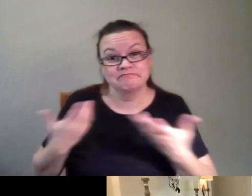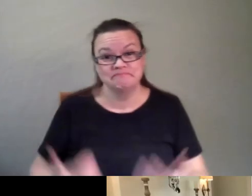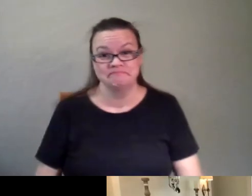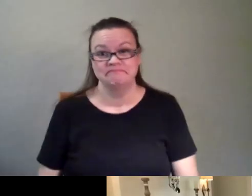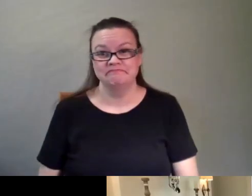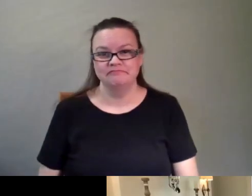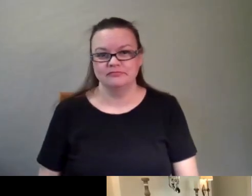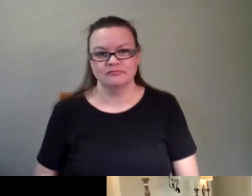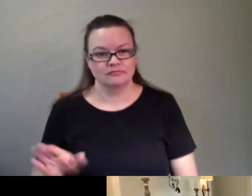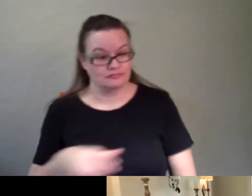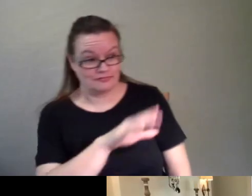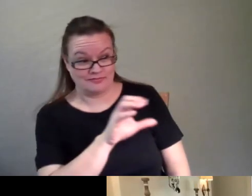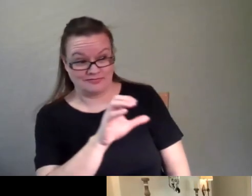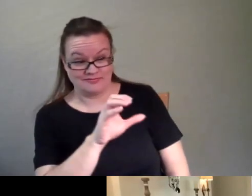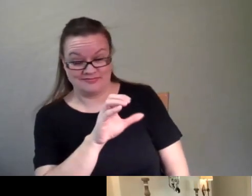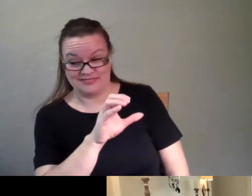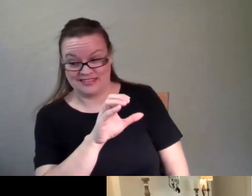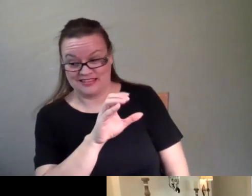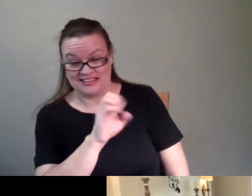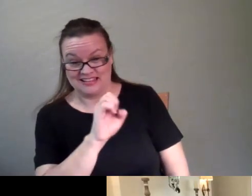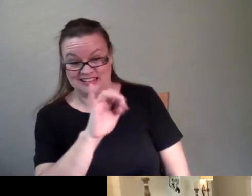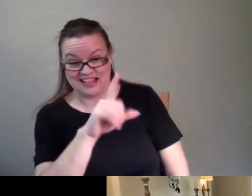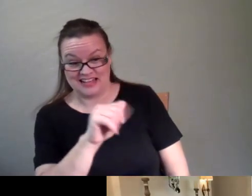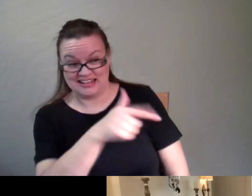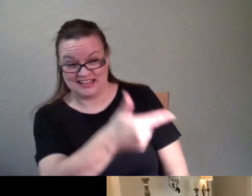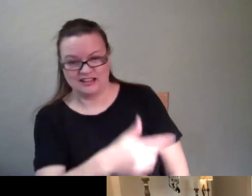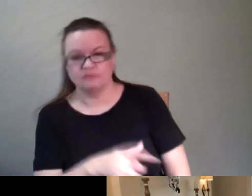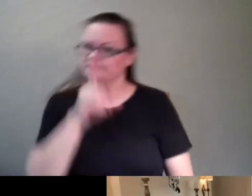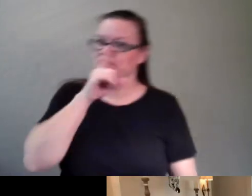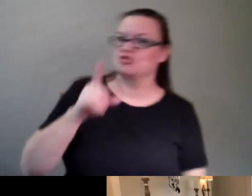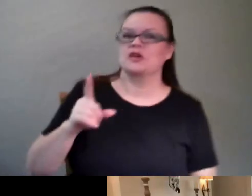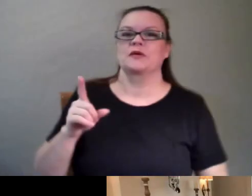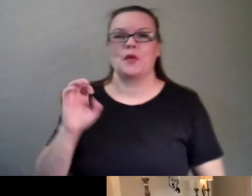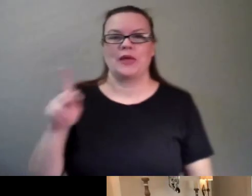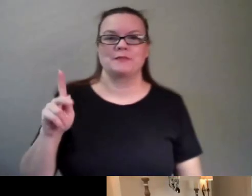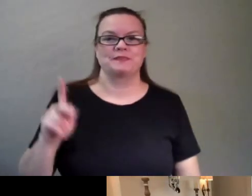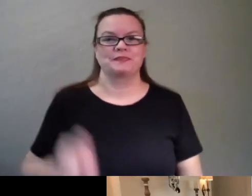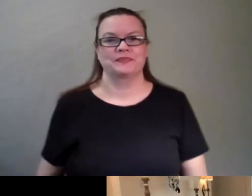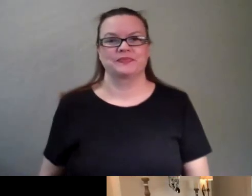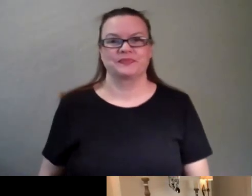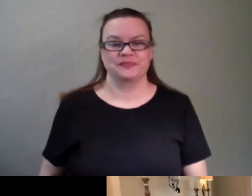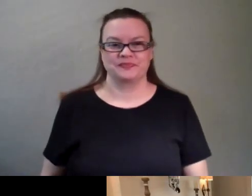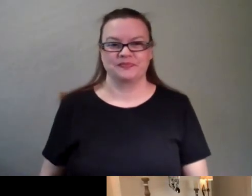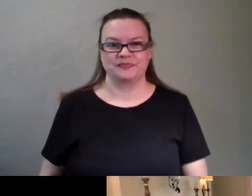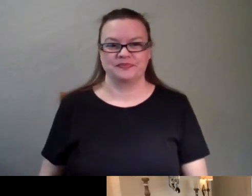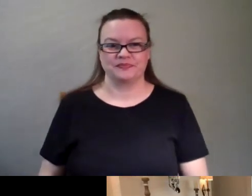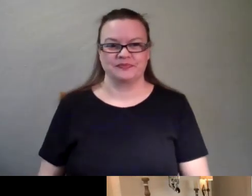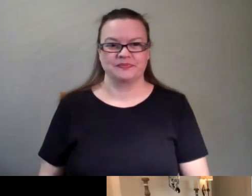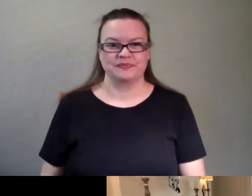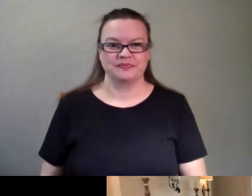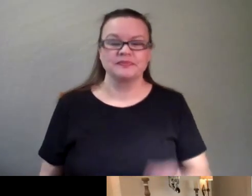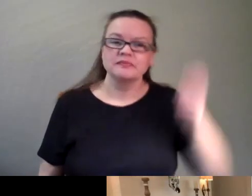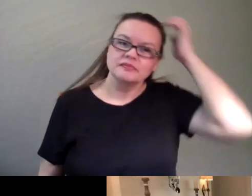Celinda, you want to take that one first? Sure. So actually on the call, and it's so great to connect, are some of the people who were